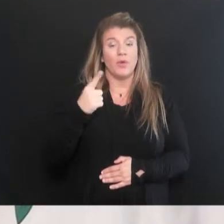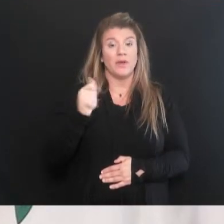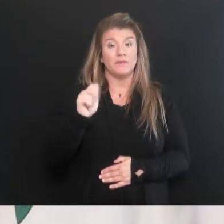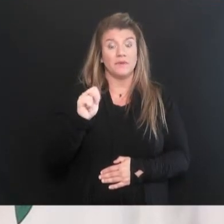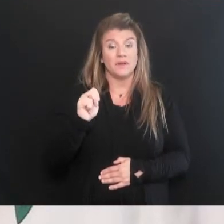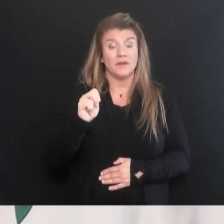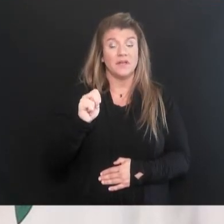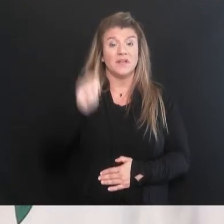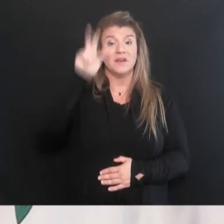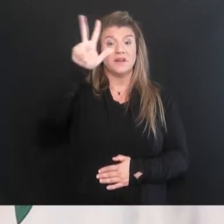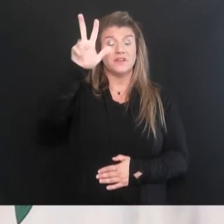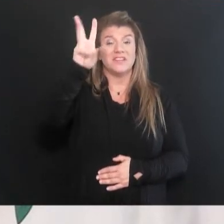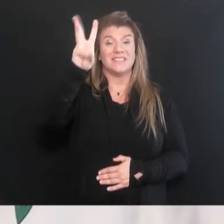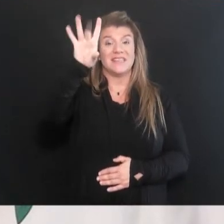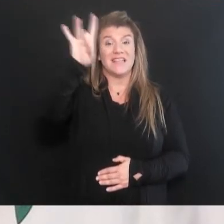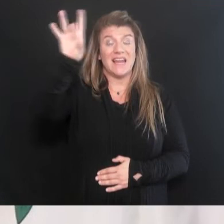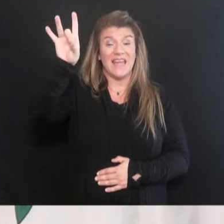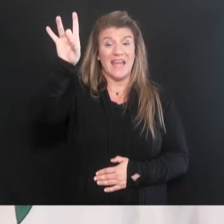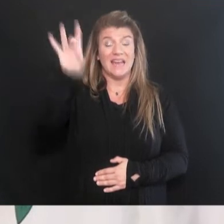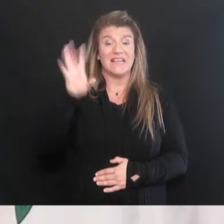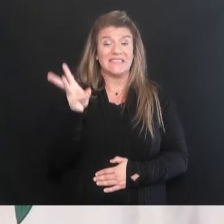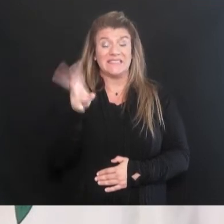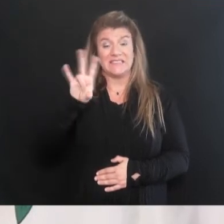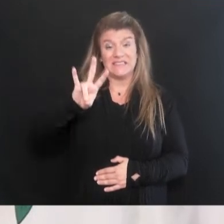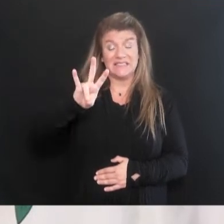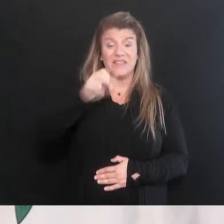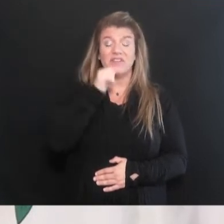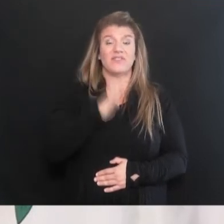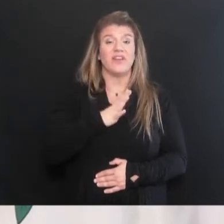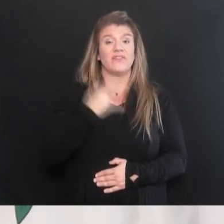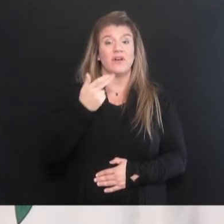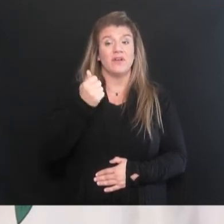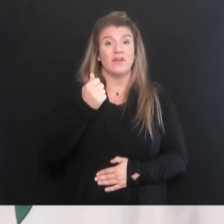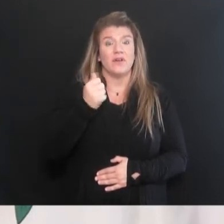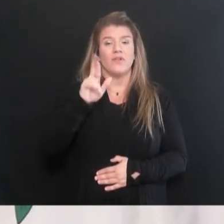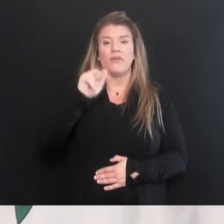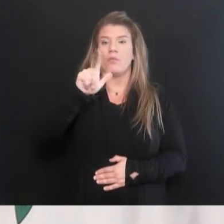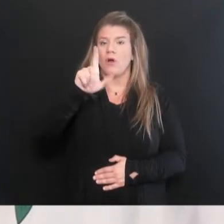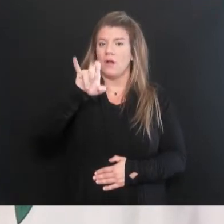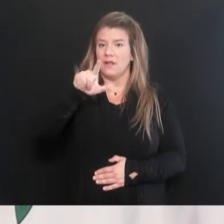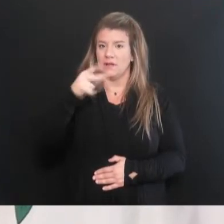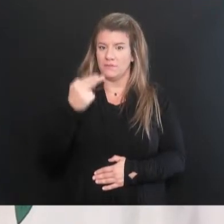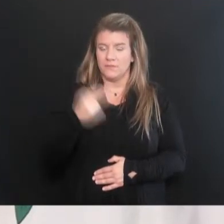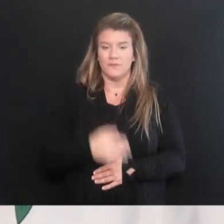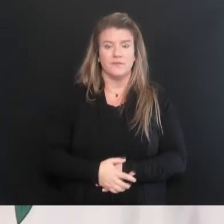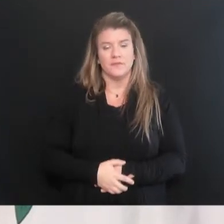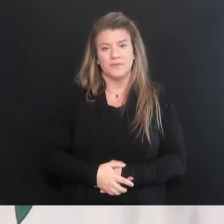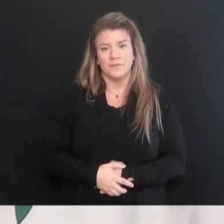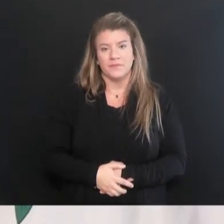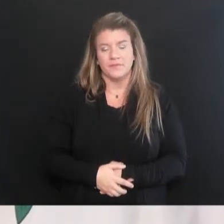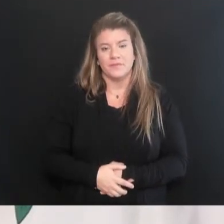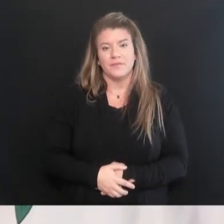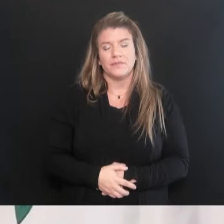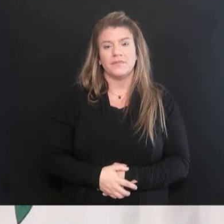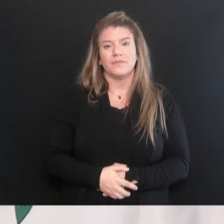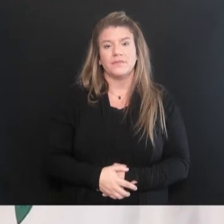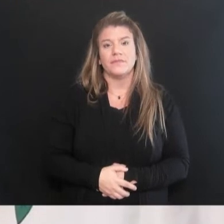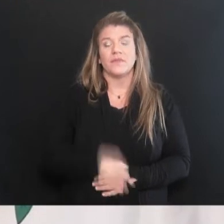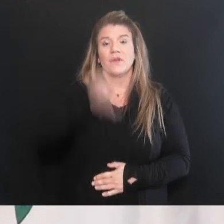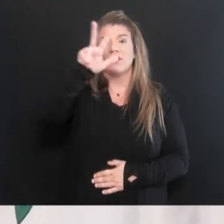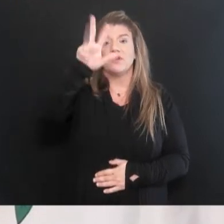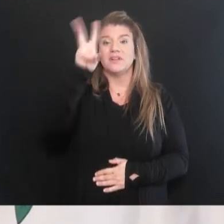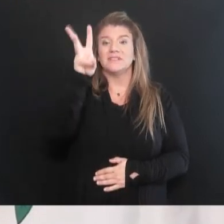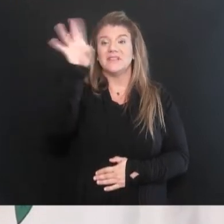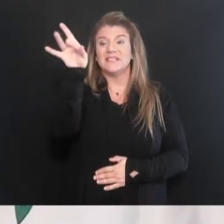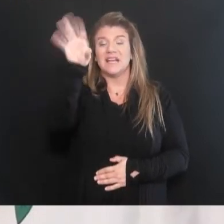The 3,688th death, a 67-year-old female from Raleigh County. The 3,689th